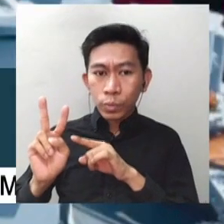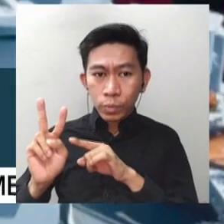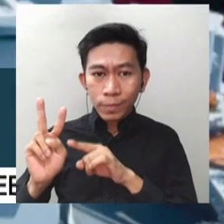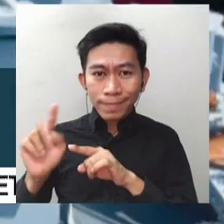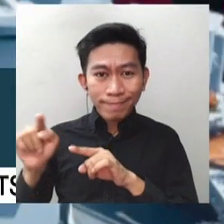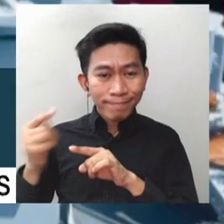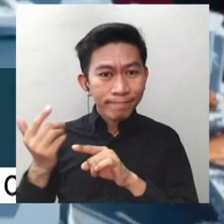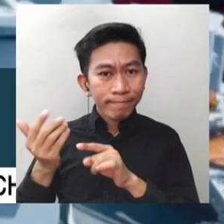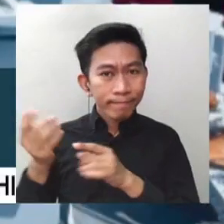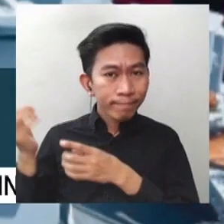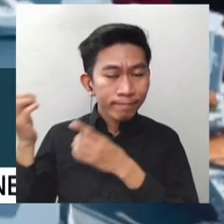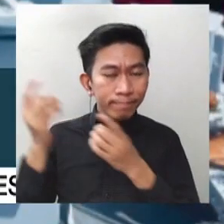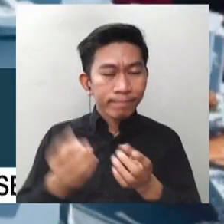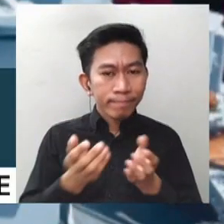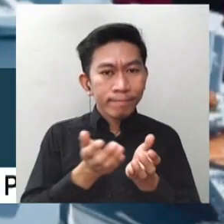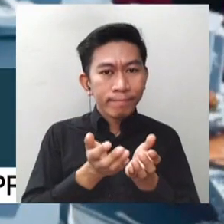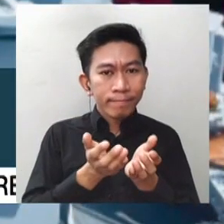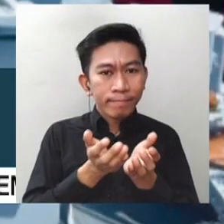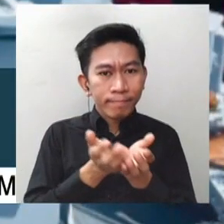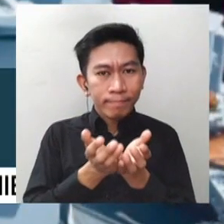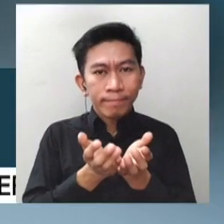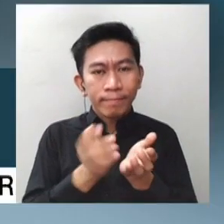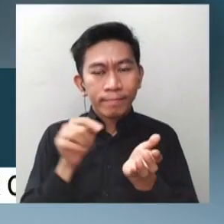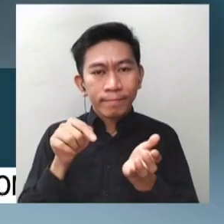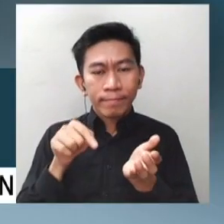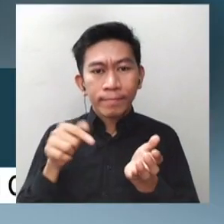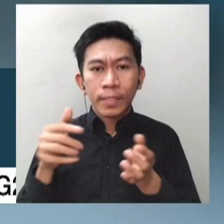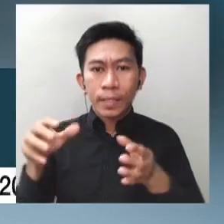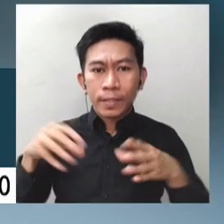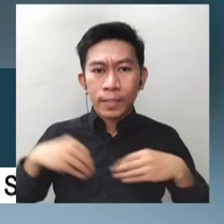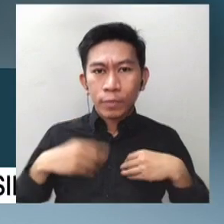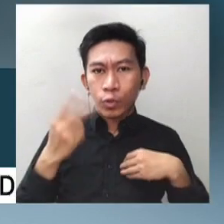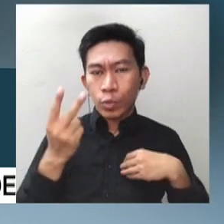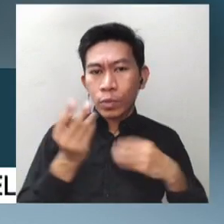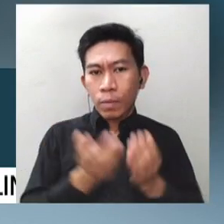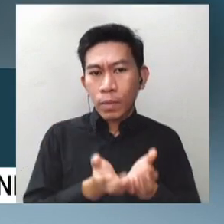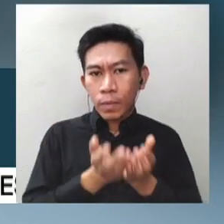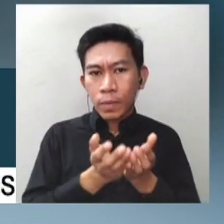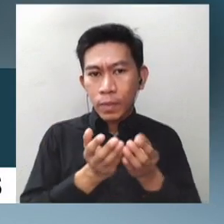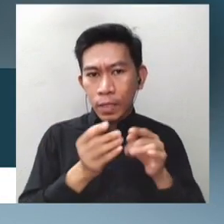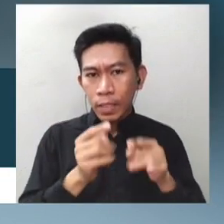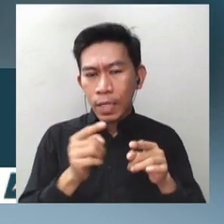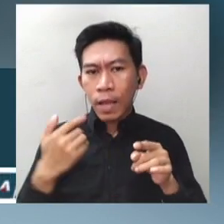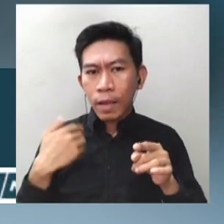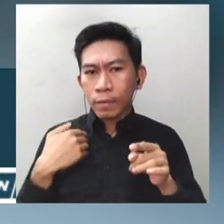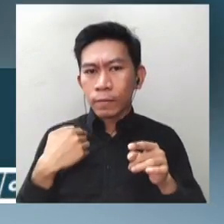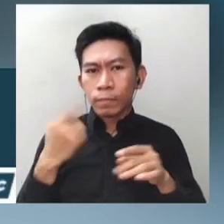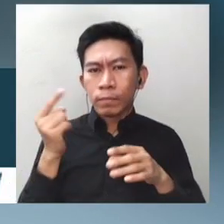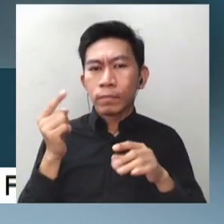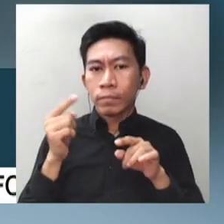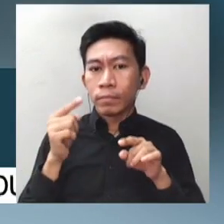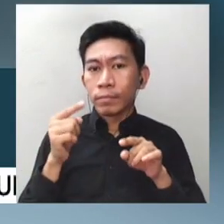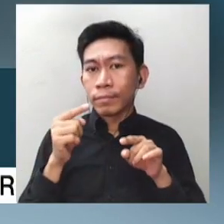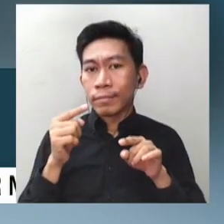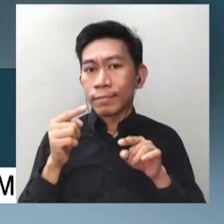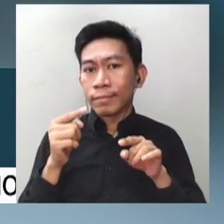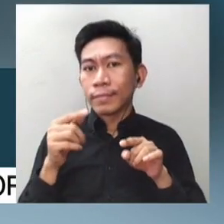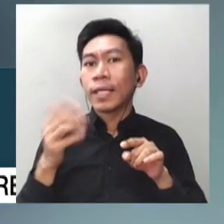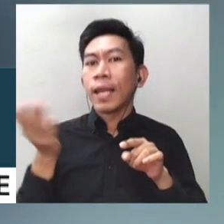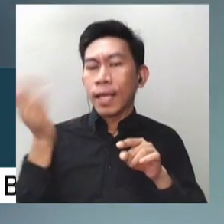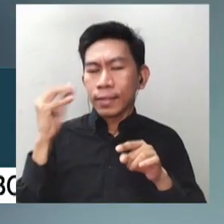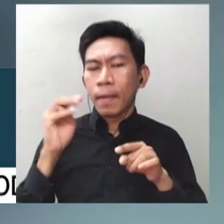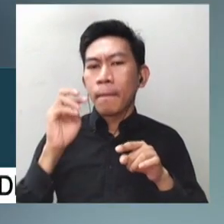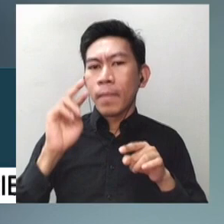headquarters here in Manila. The Philippine Navy accepted the 2 Cyclone-class patrol vessels from the U.S. Navy last March. They